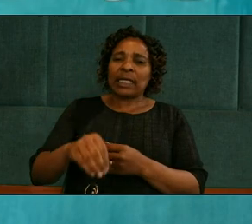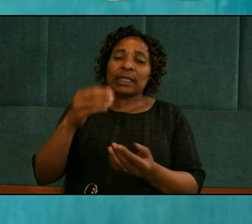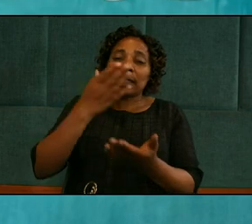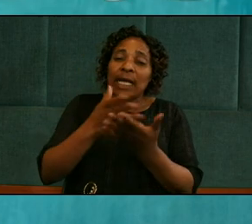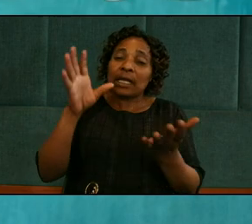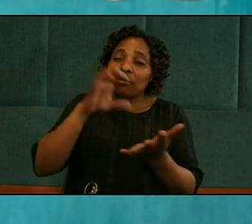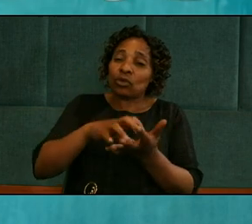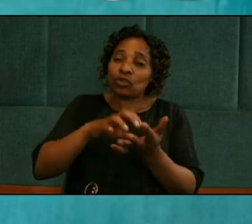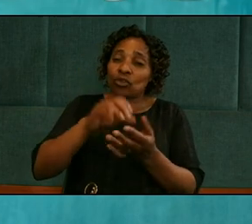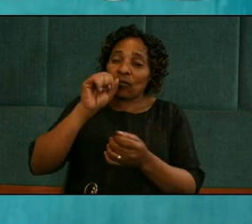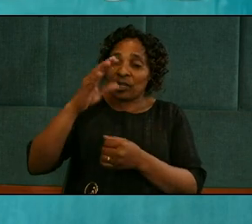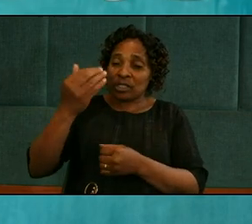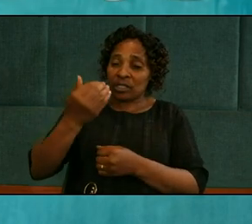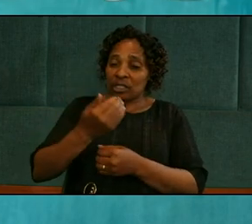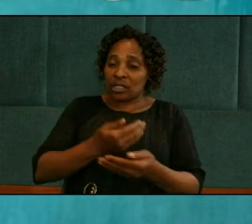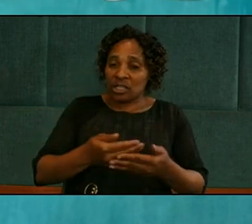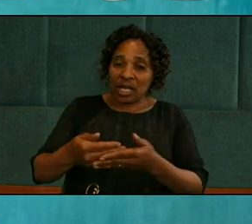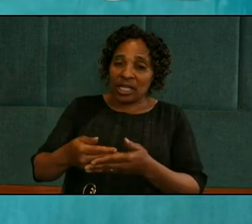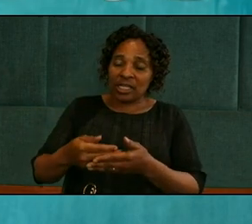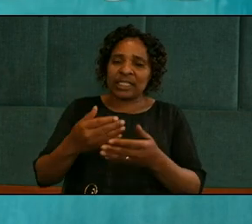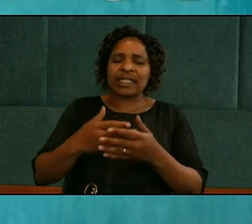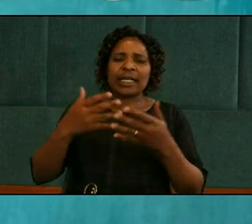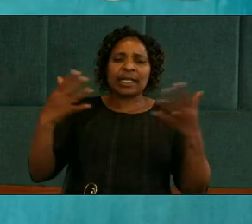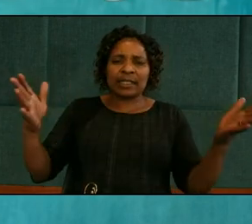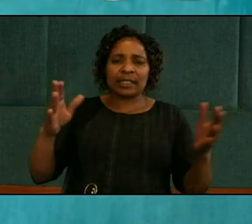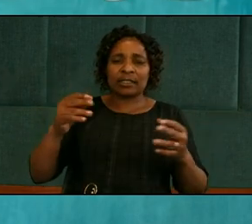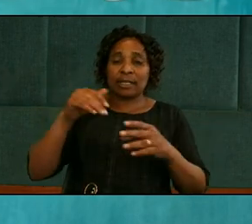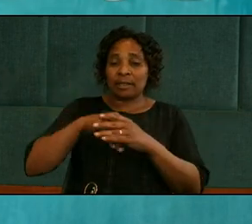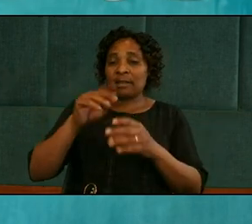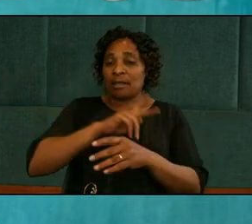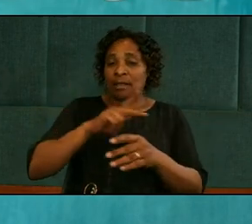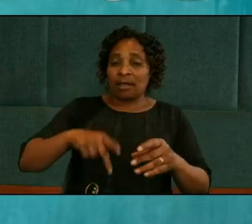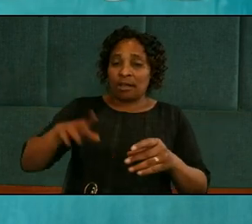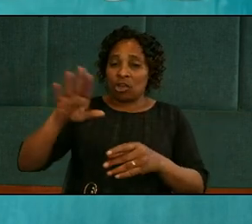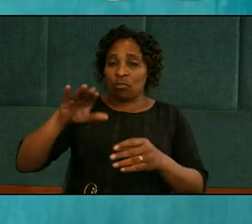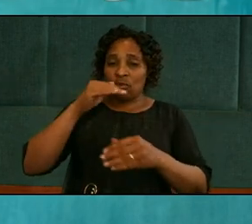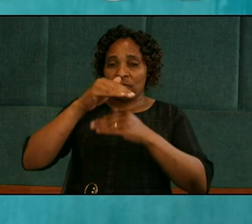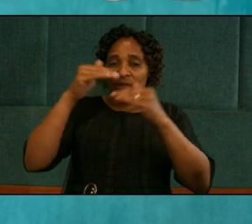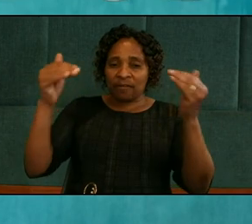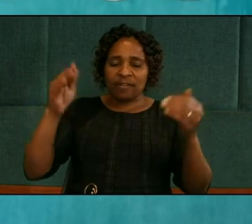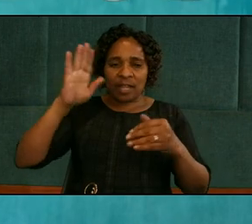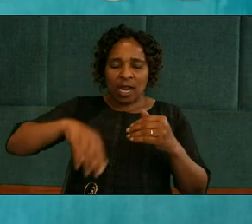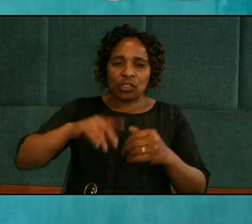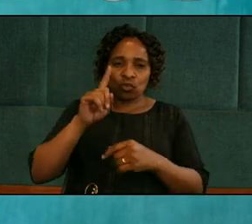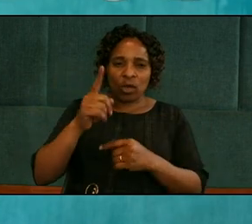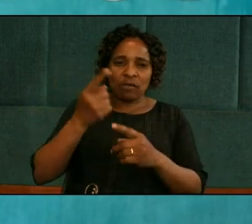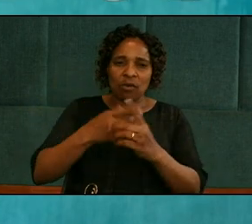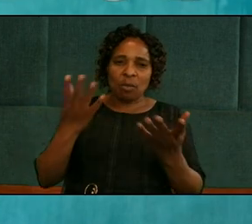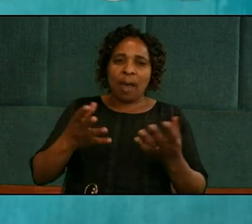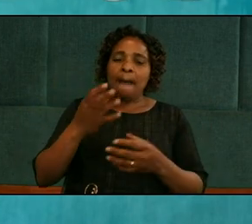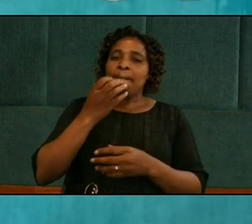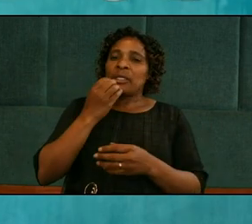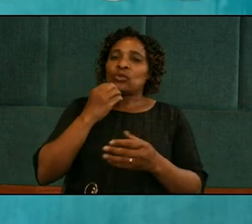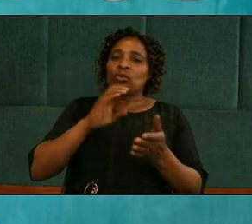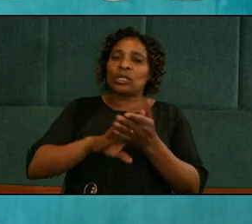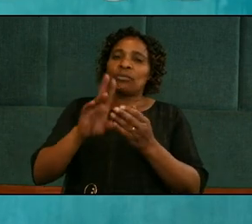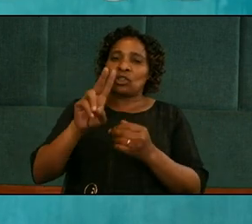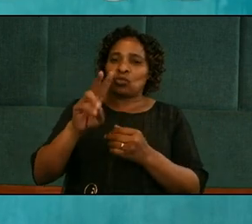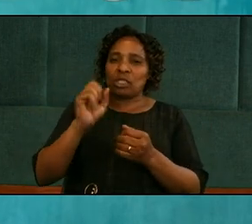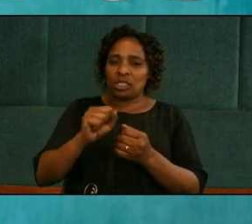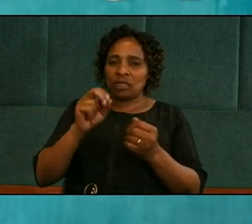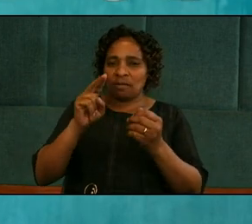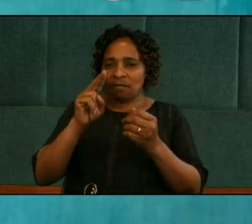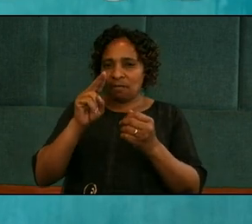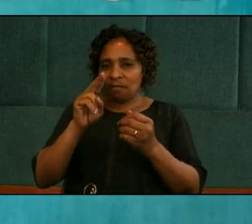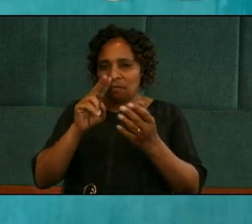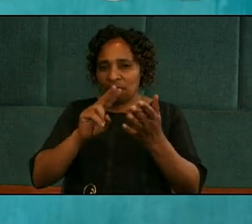this child is the greatest in the kingdom of heaven." And the last one from Matthew 28, verse 20 to